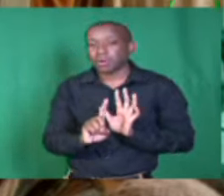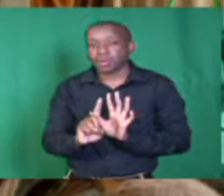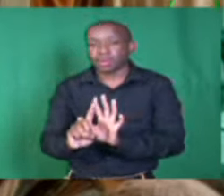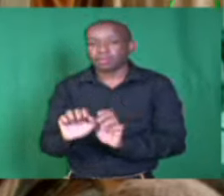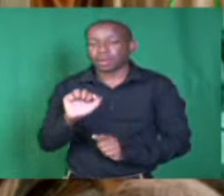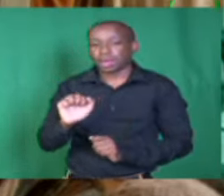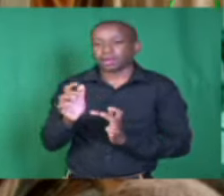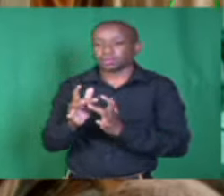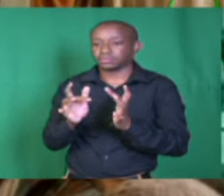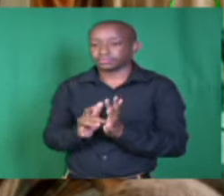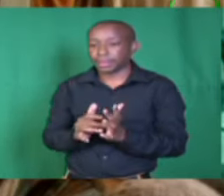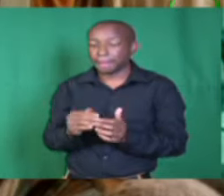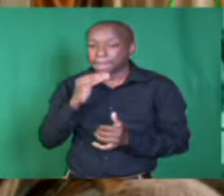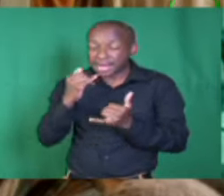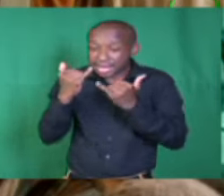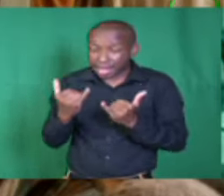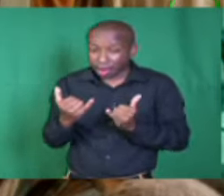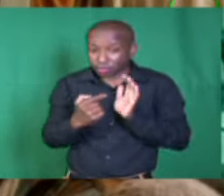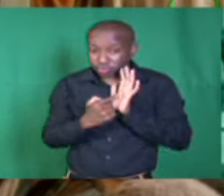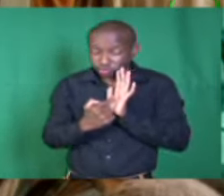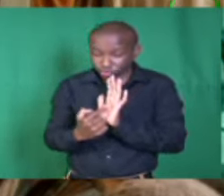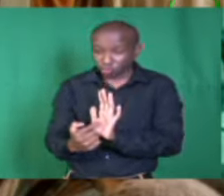So this scenario presented,